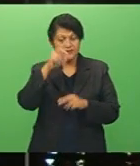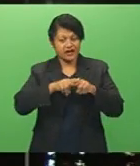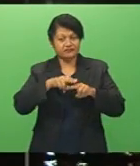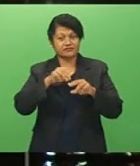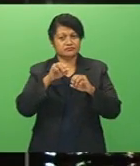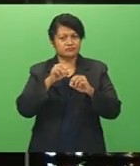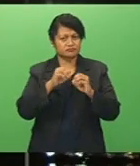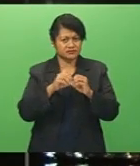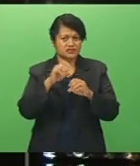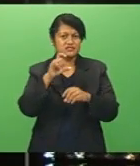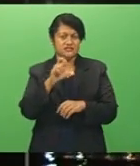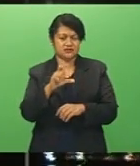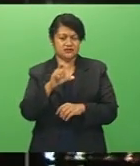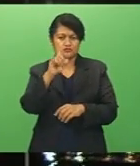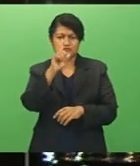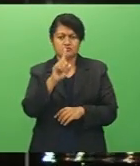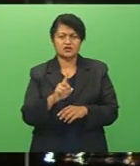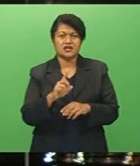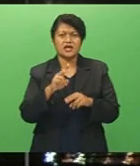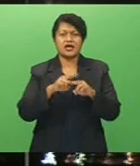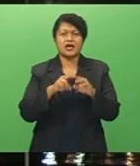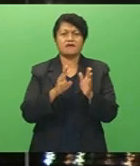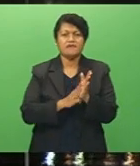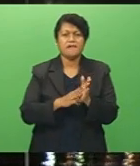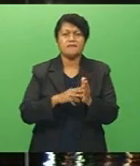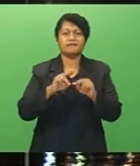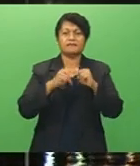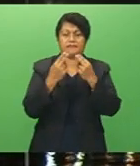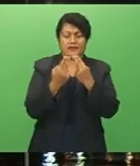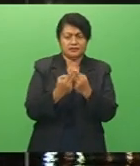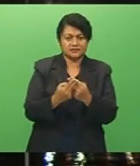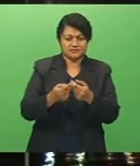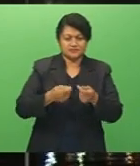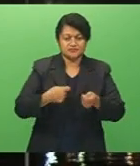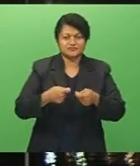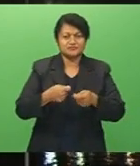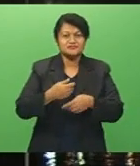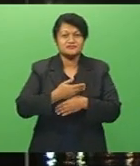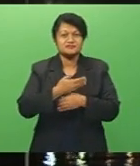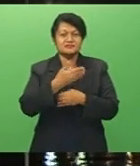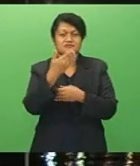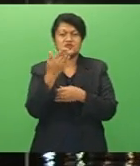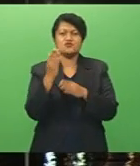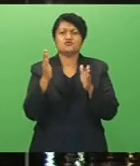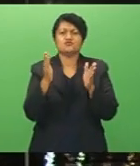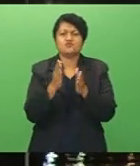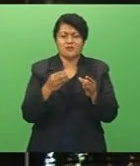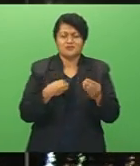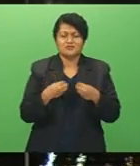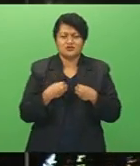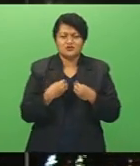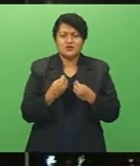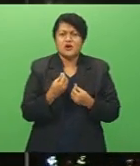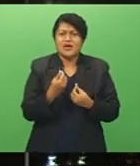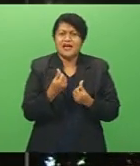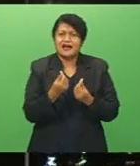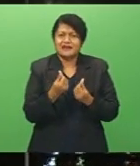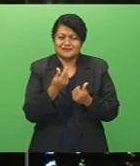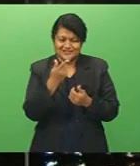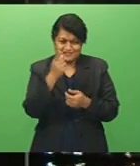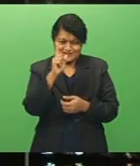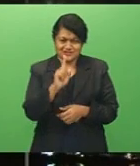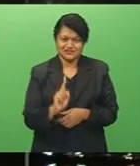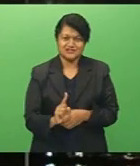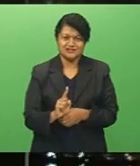Corporation's Today FM Family Market Day gave small businesses a chance to earn money today. Many of these businesses that